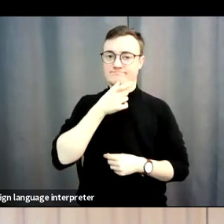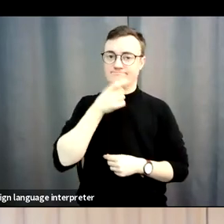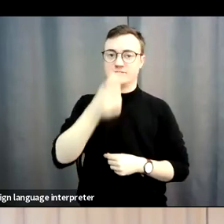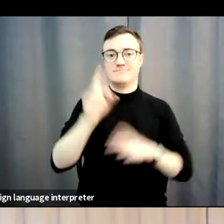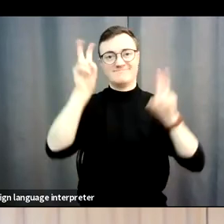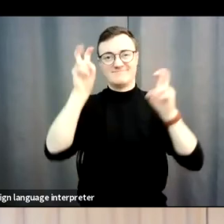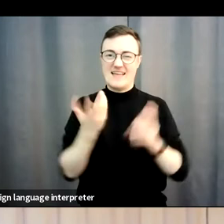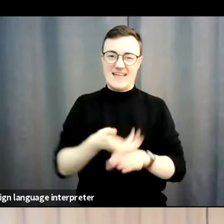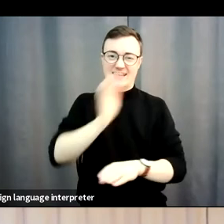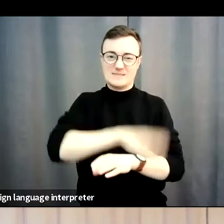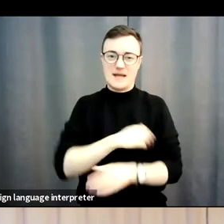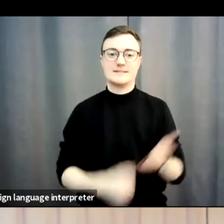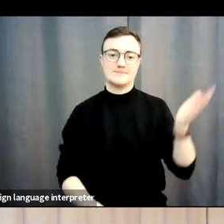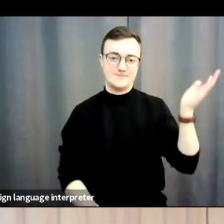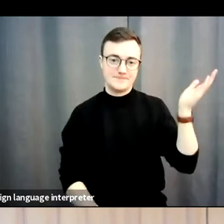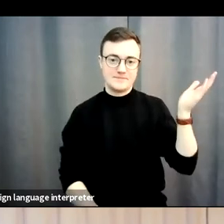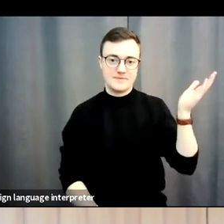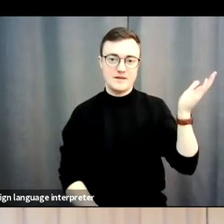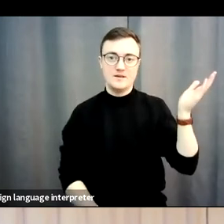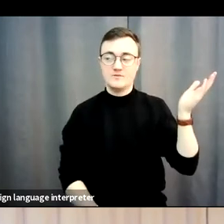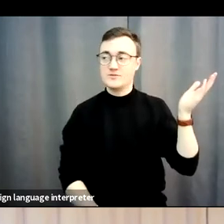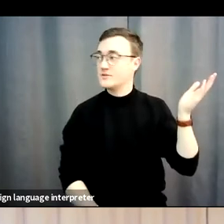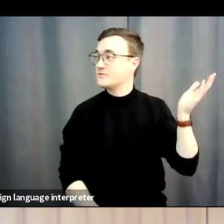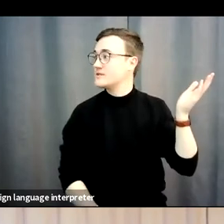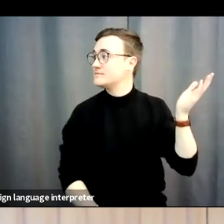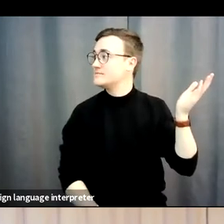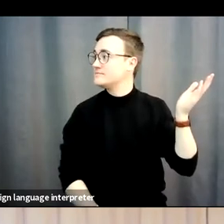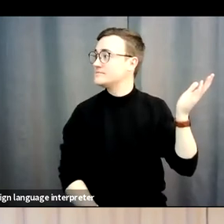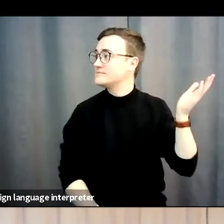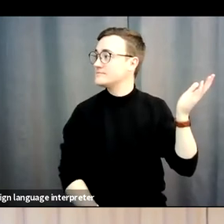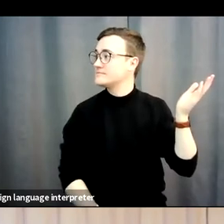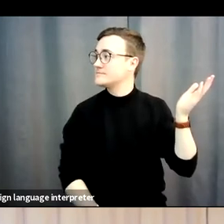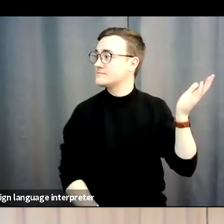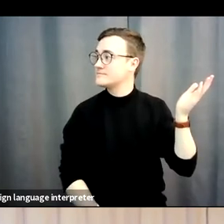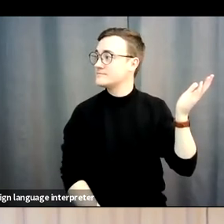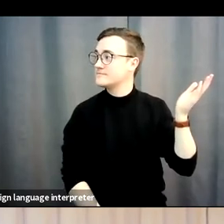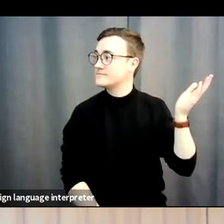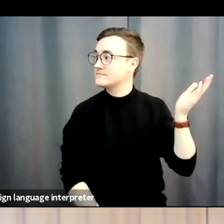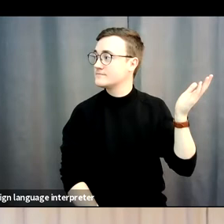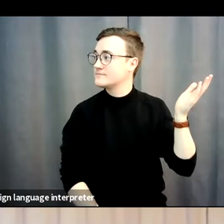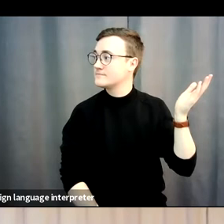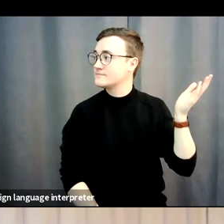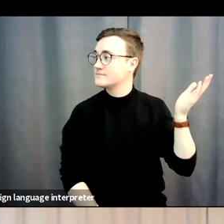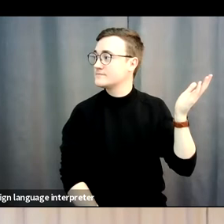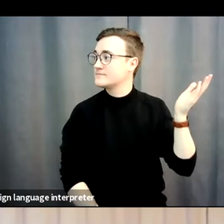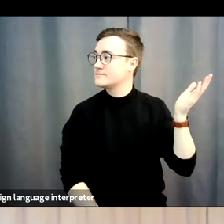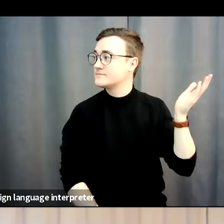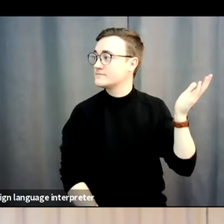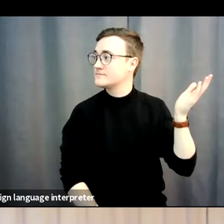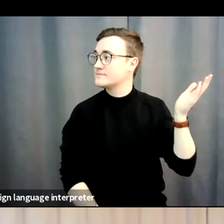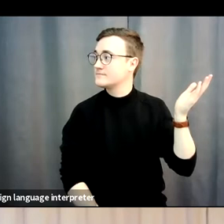experts, "Expectations on children and young people with disabilities are too low. There are too many